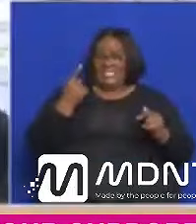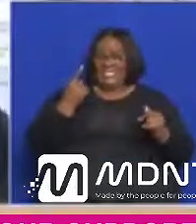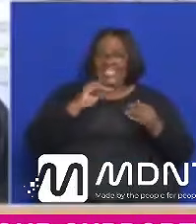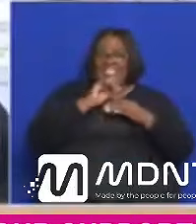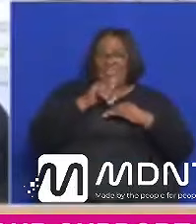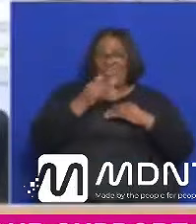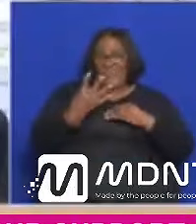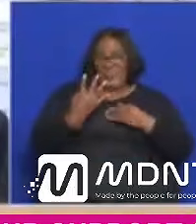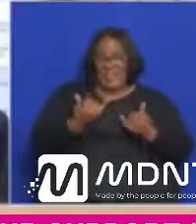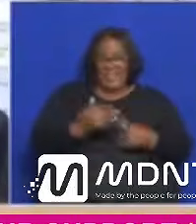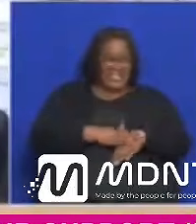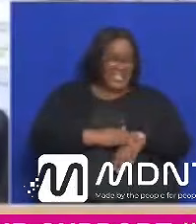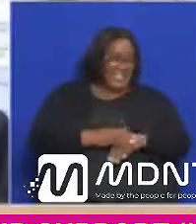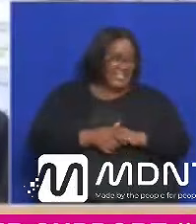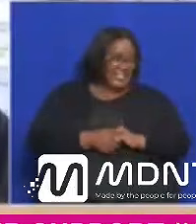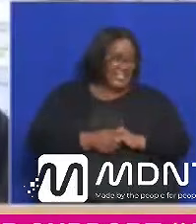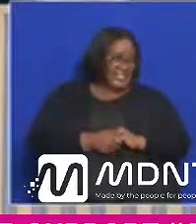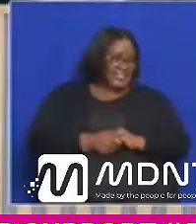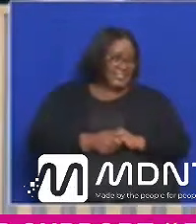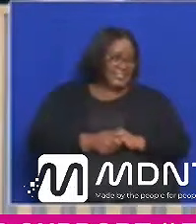I'm in the commission's hands.